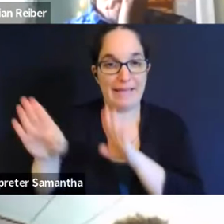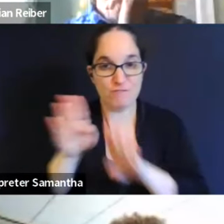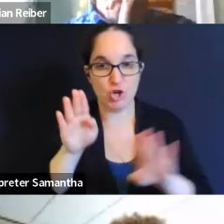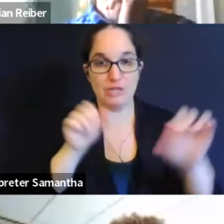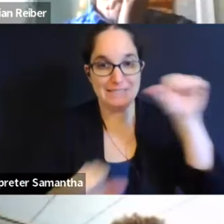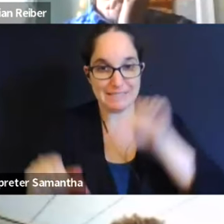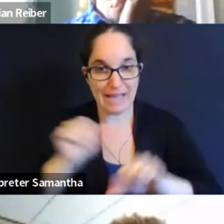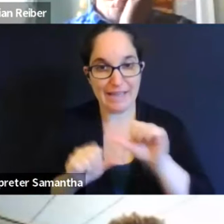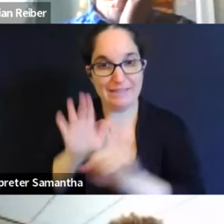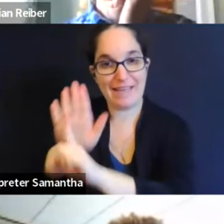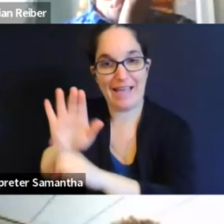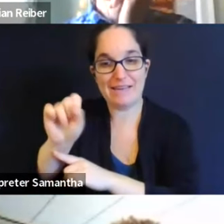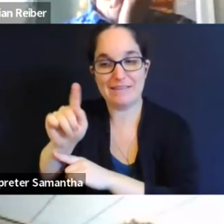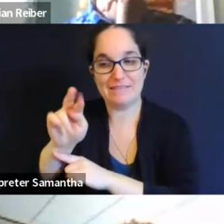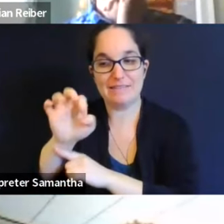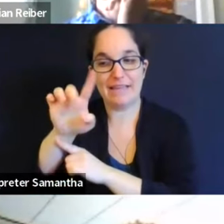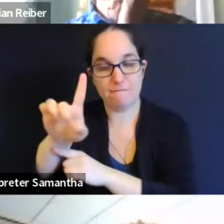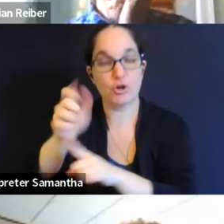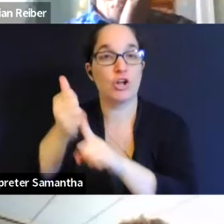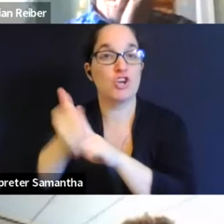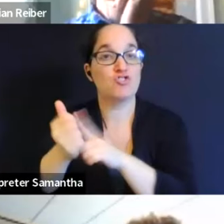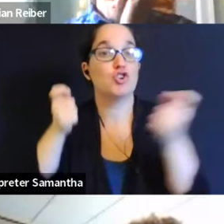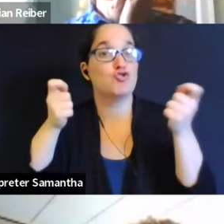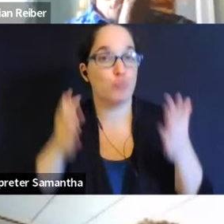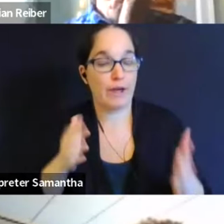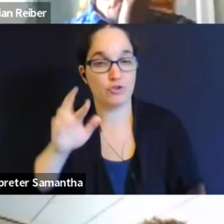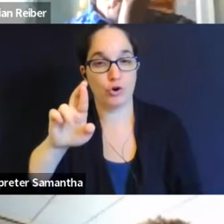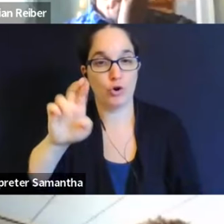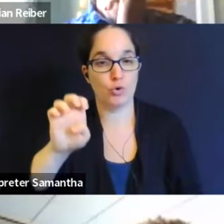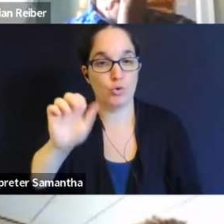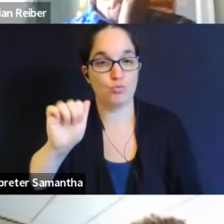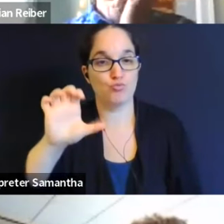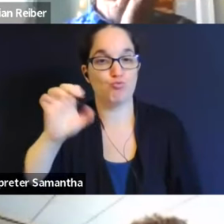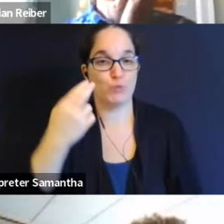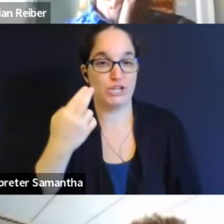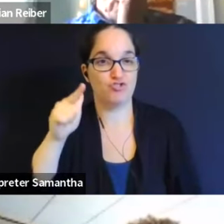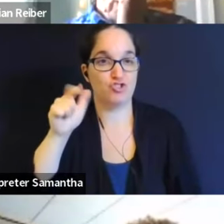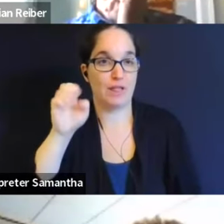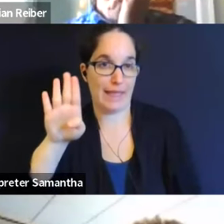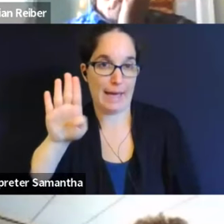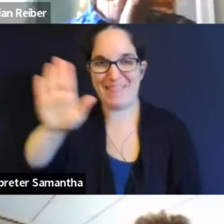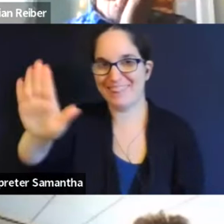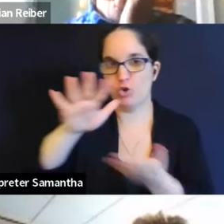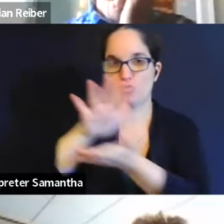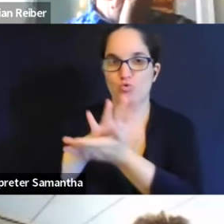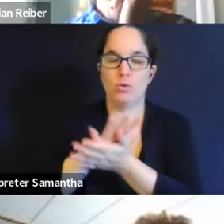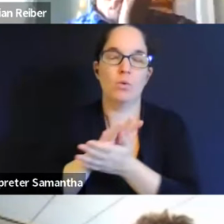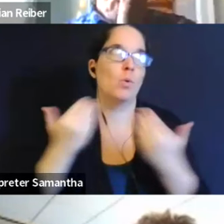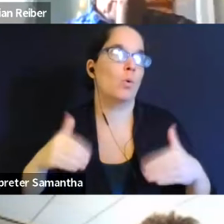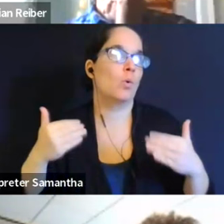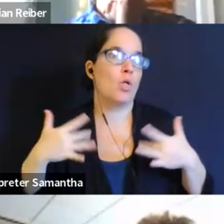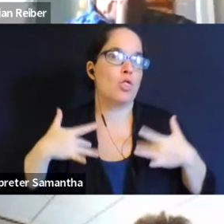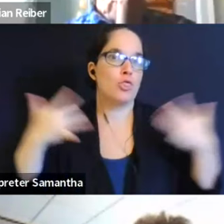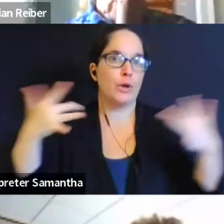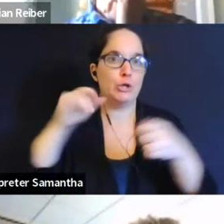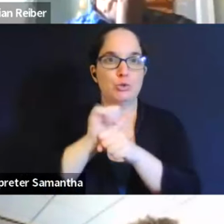the director of the Reach Labs at Stanford University. And we couldn't be more thrilled and happy to have her working